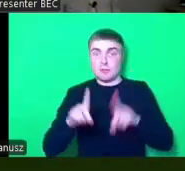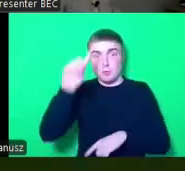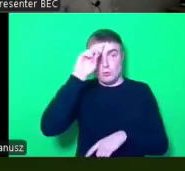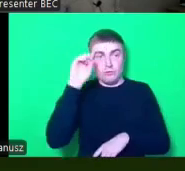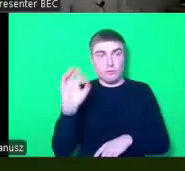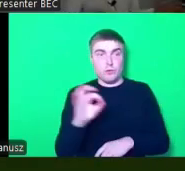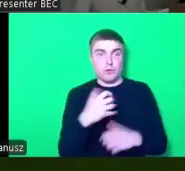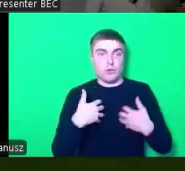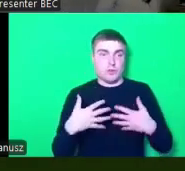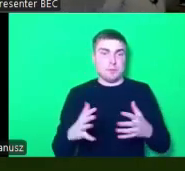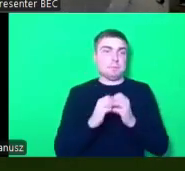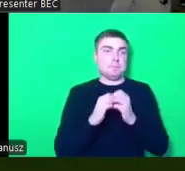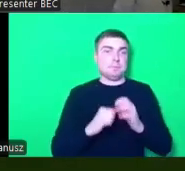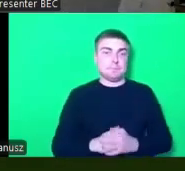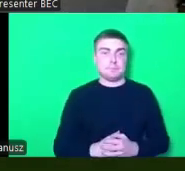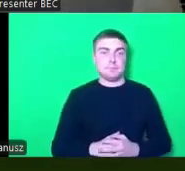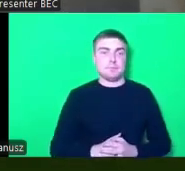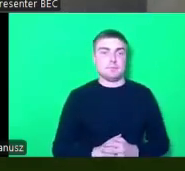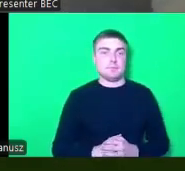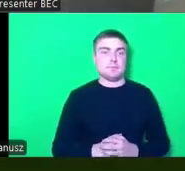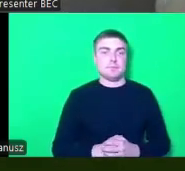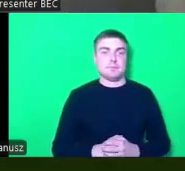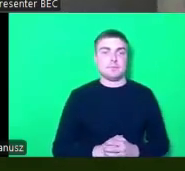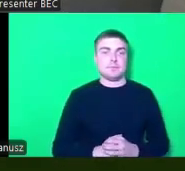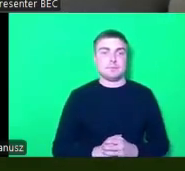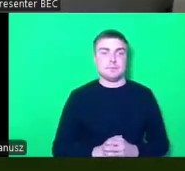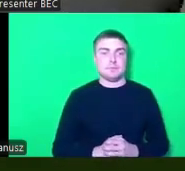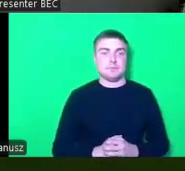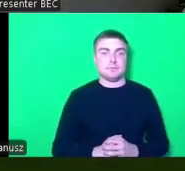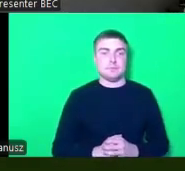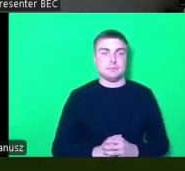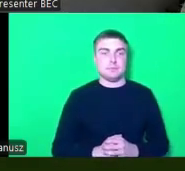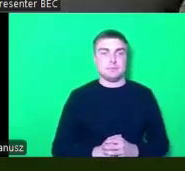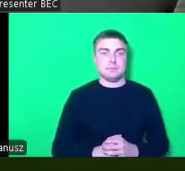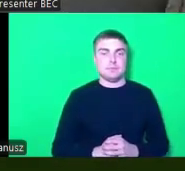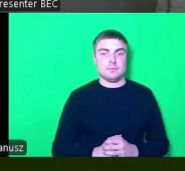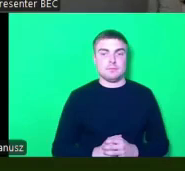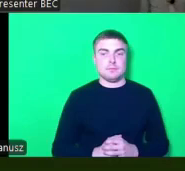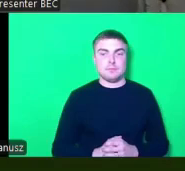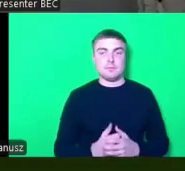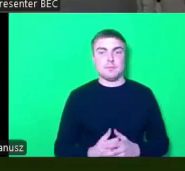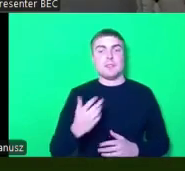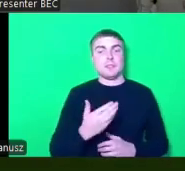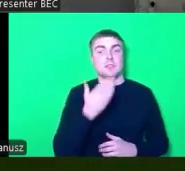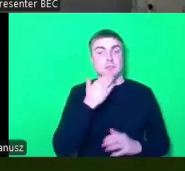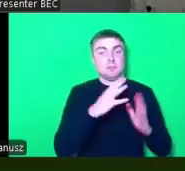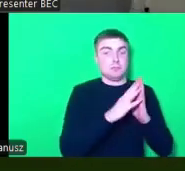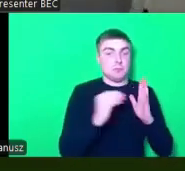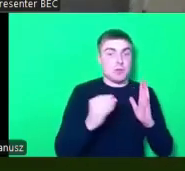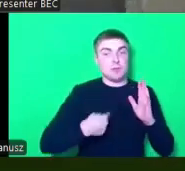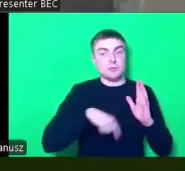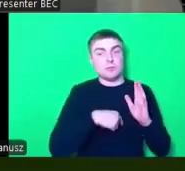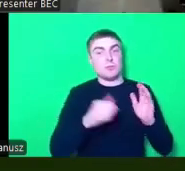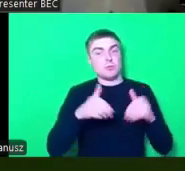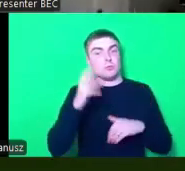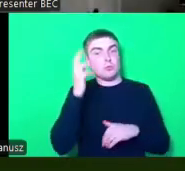Yes, yeah, we put this data in a structural equation model to understand better what factors in the forest are